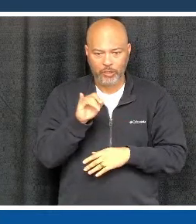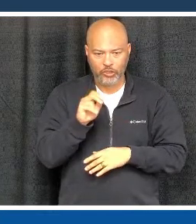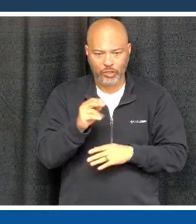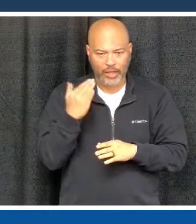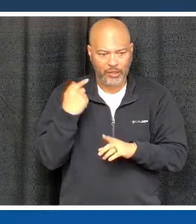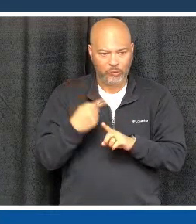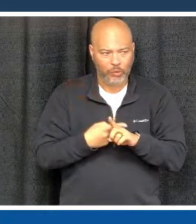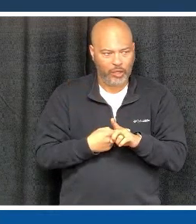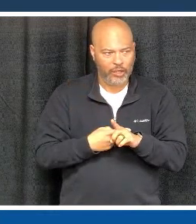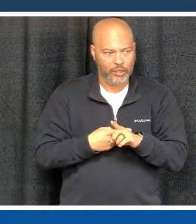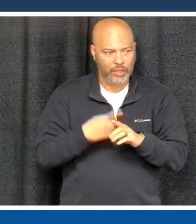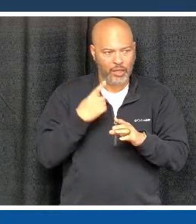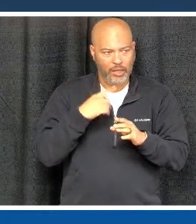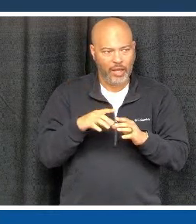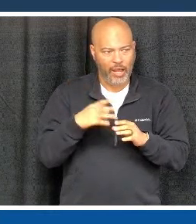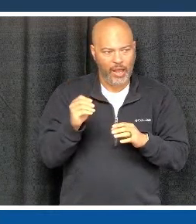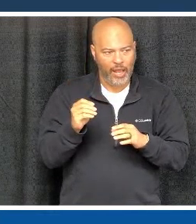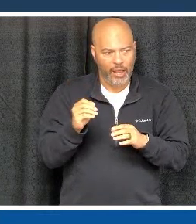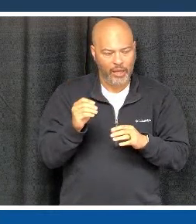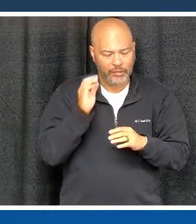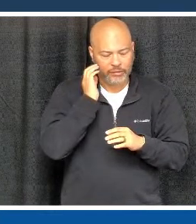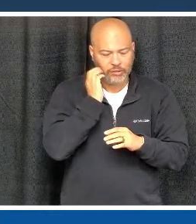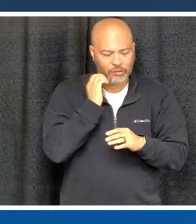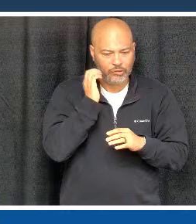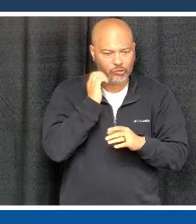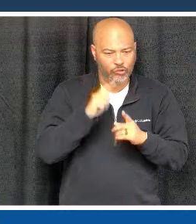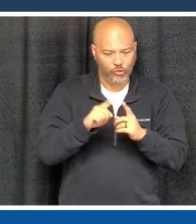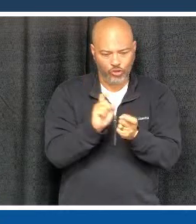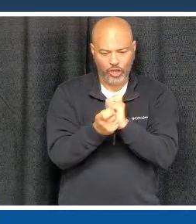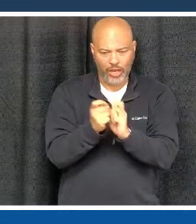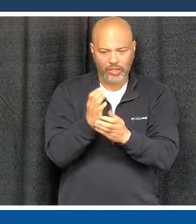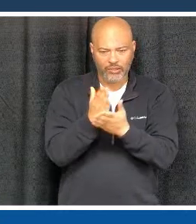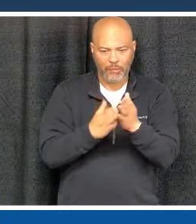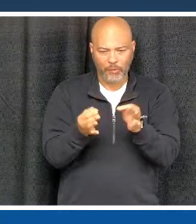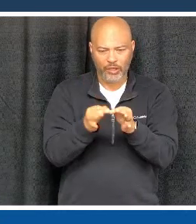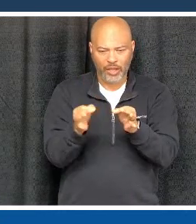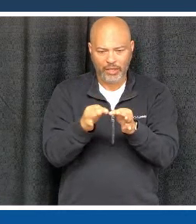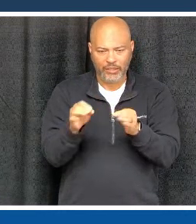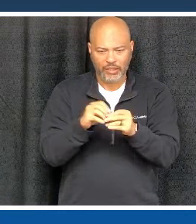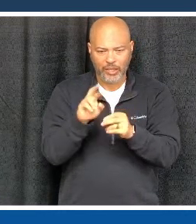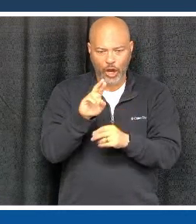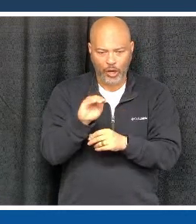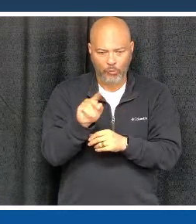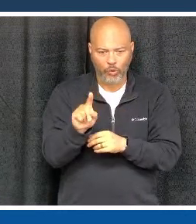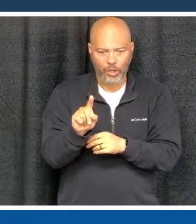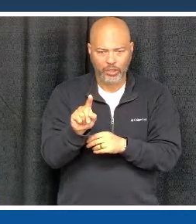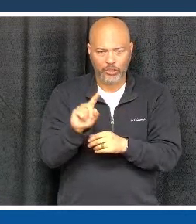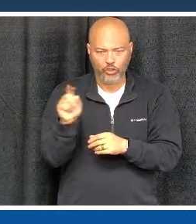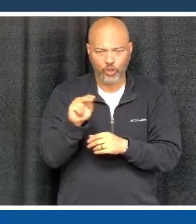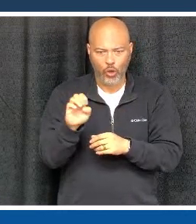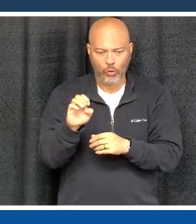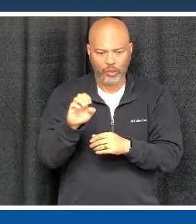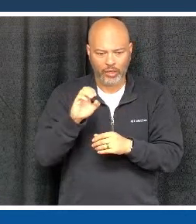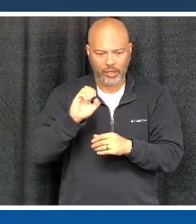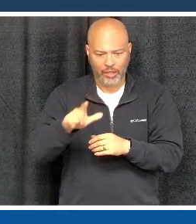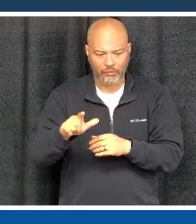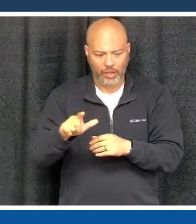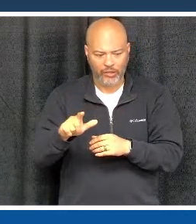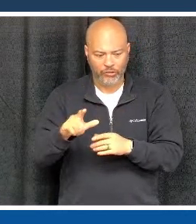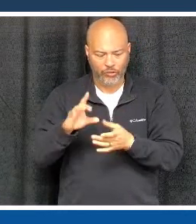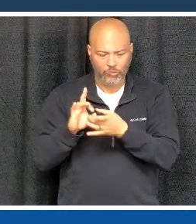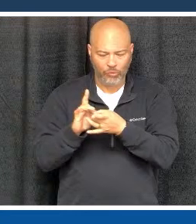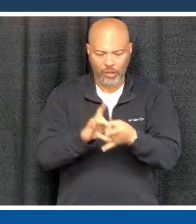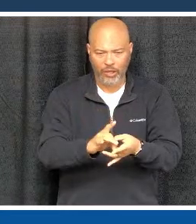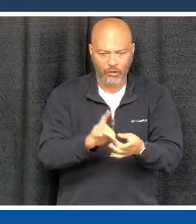the zoning text amendment to change some of the language in the RM1 zoning classification